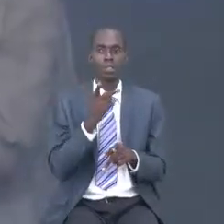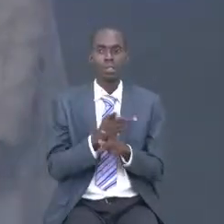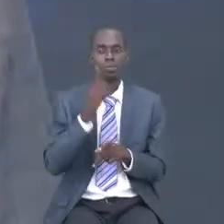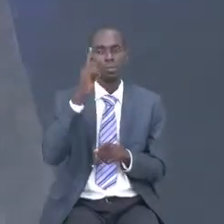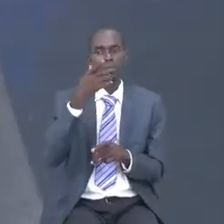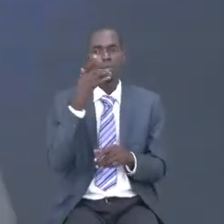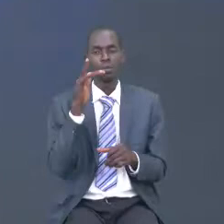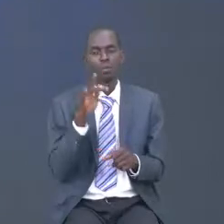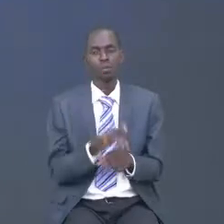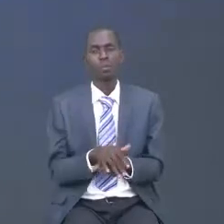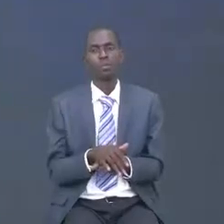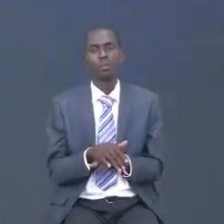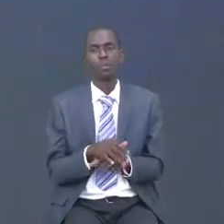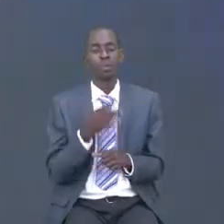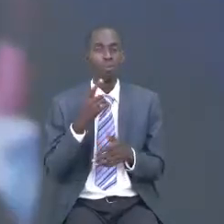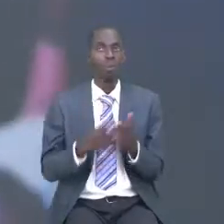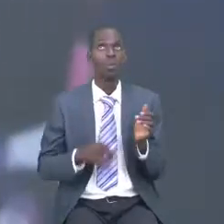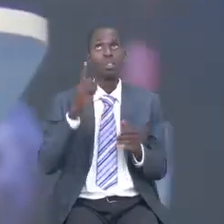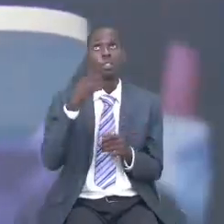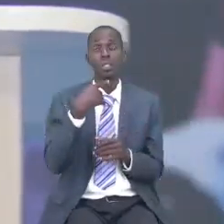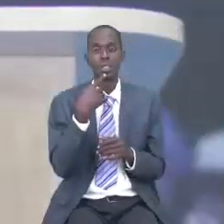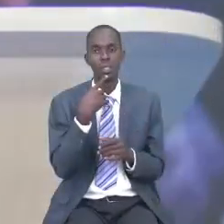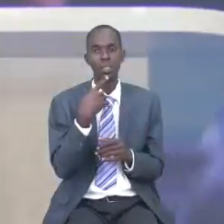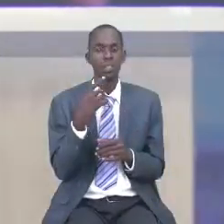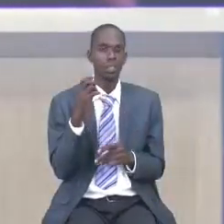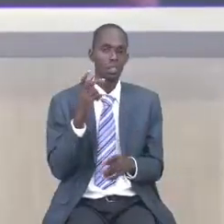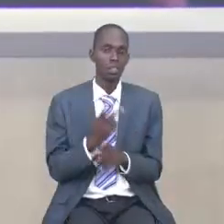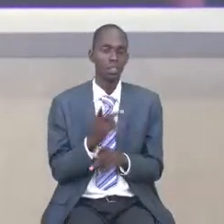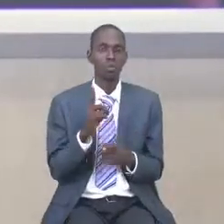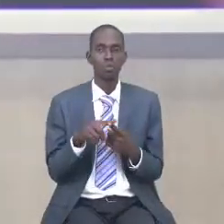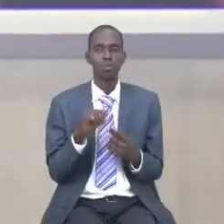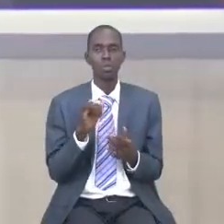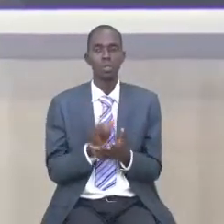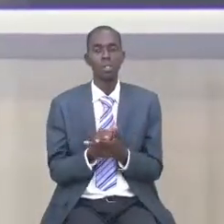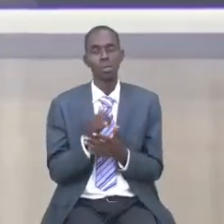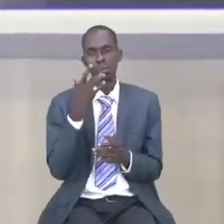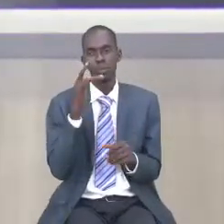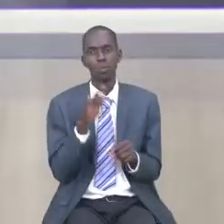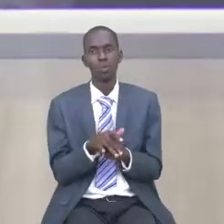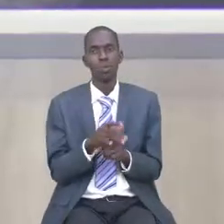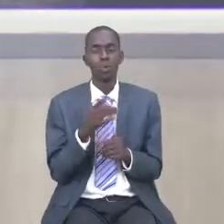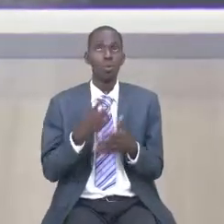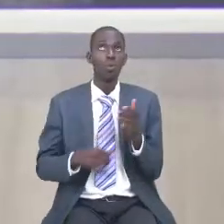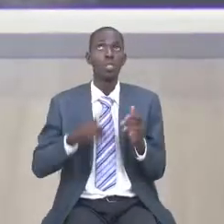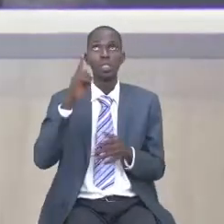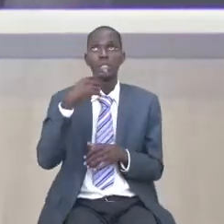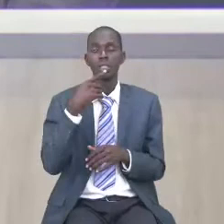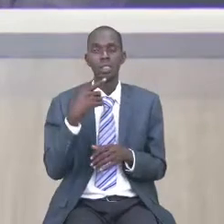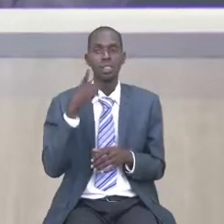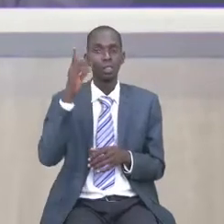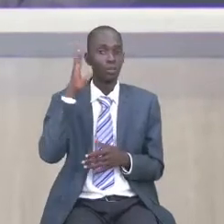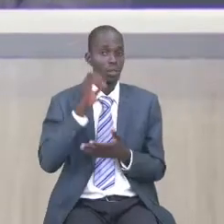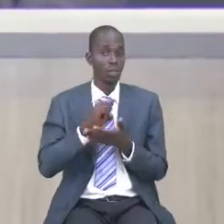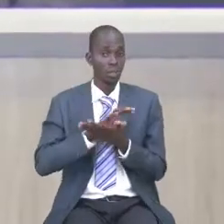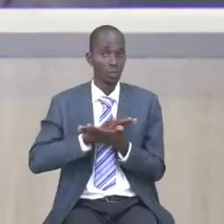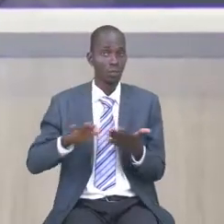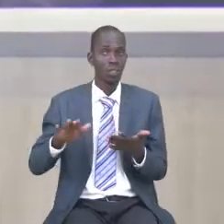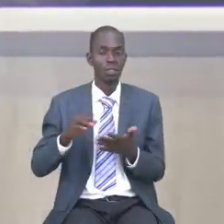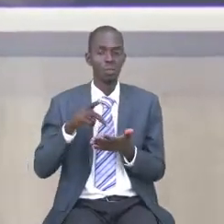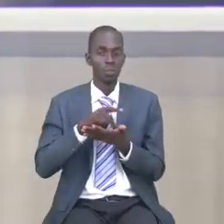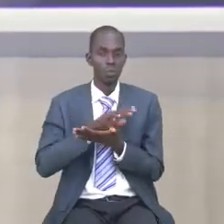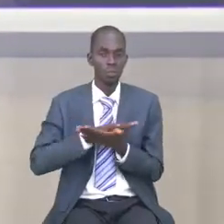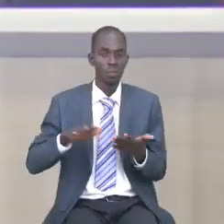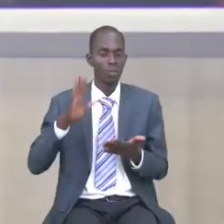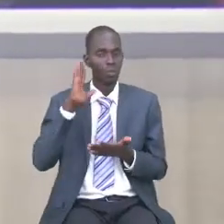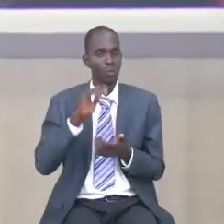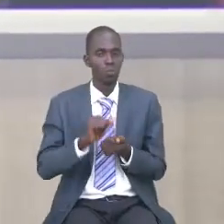says he will save, he keeps to that promise. When he says he'll sanctify, he'll purify, he'll purge